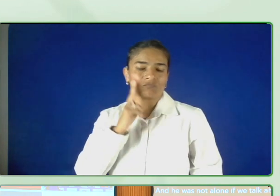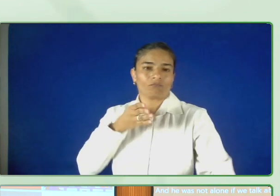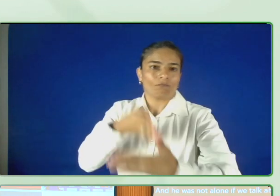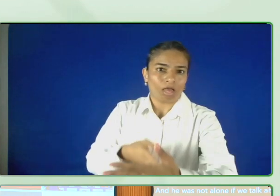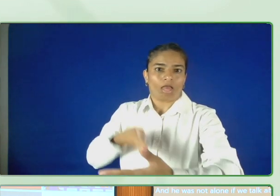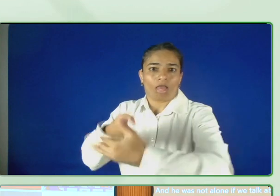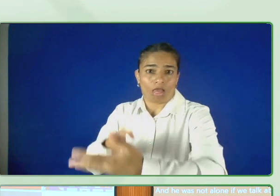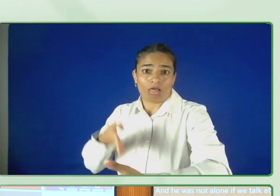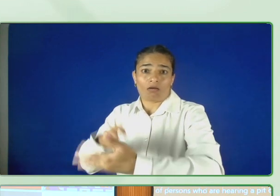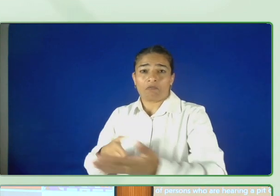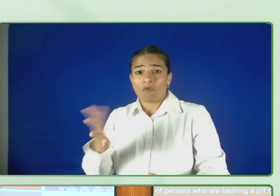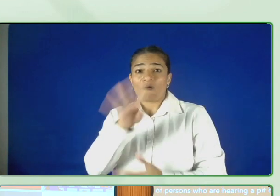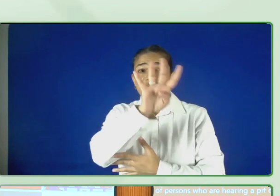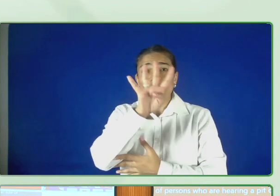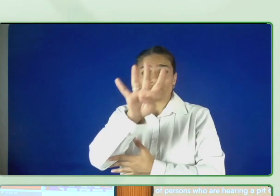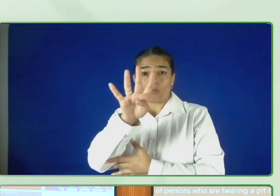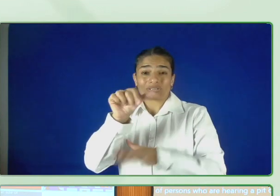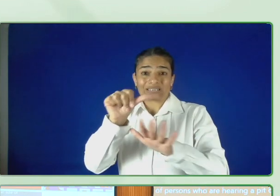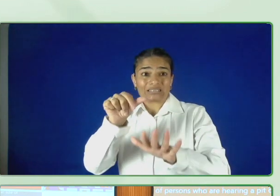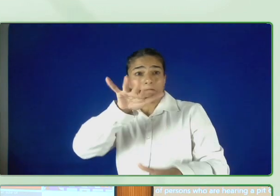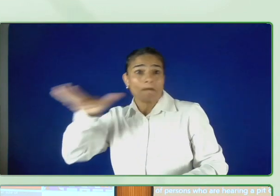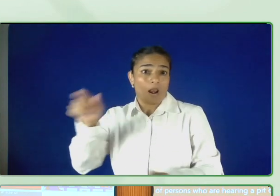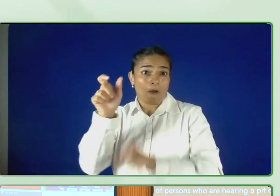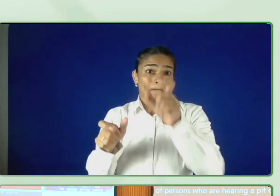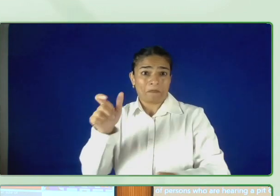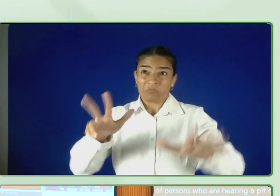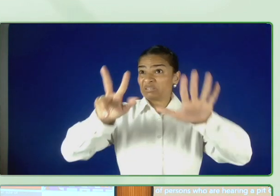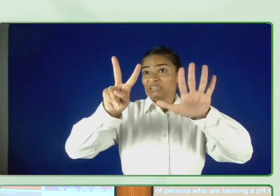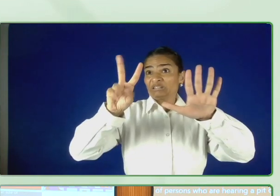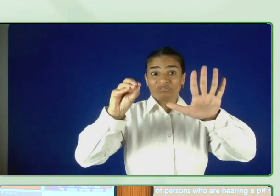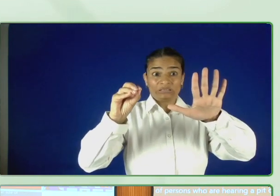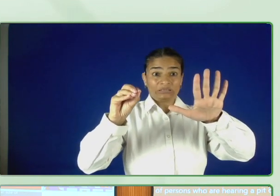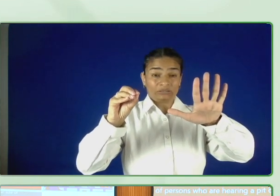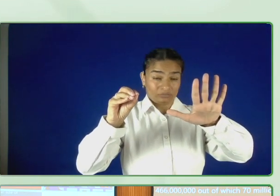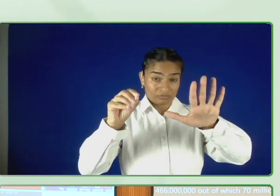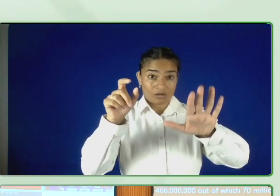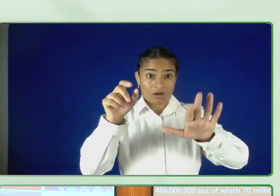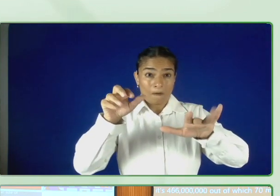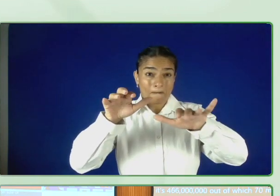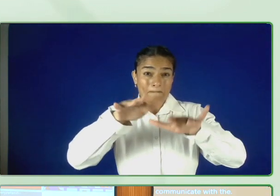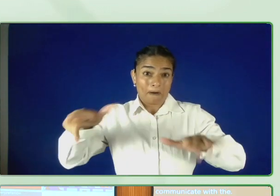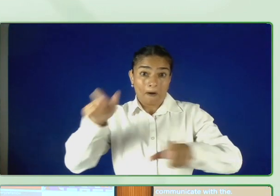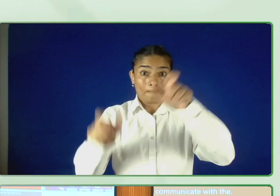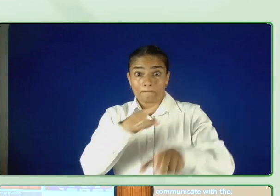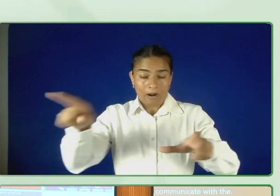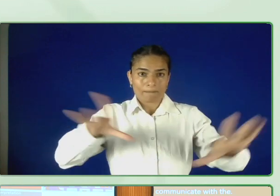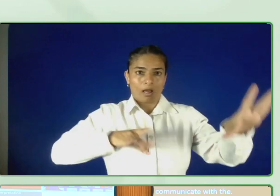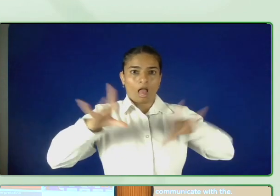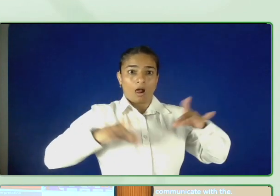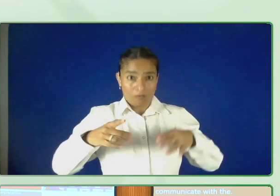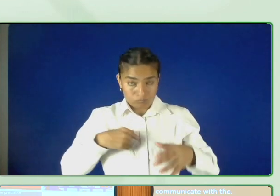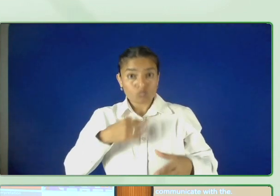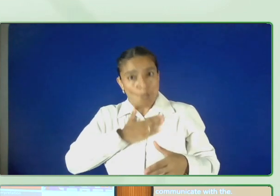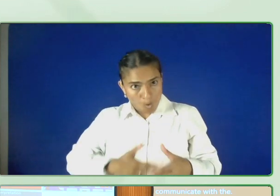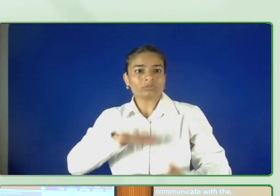language interpretation services every single day in order to communicate with the doctors, with teachers, or with general